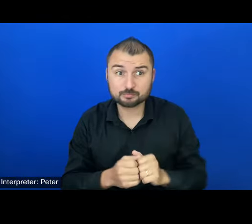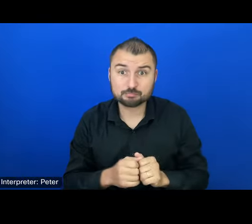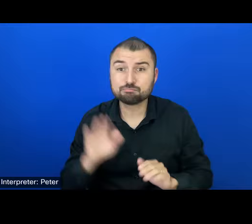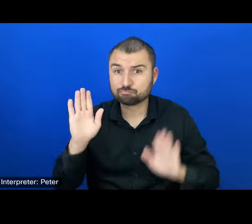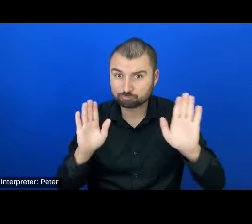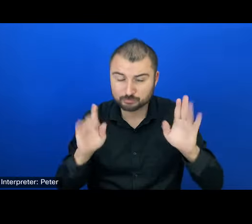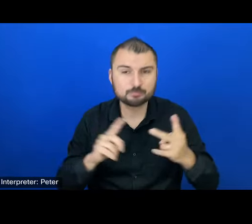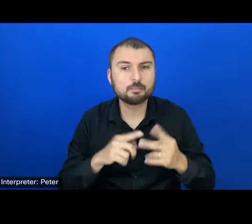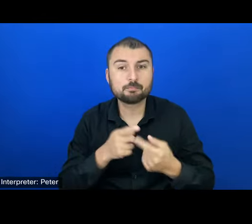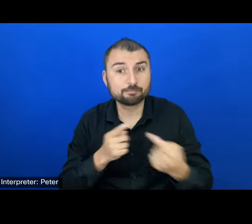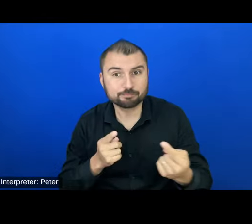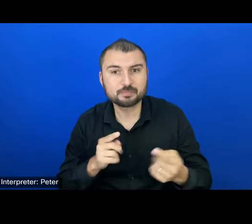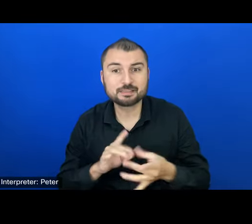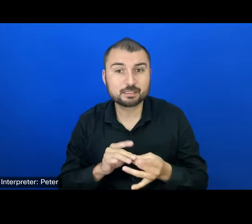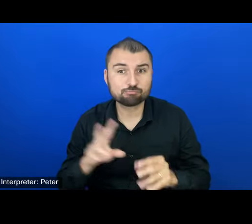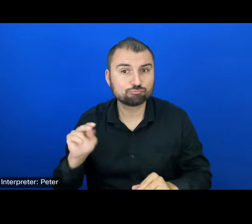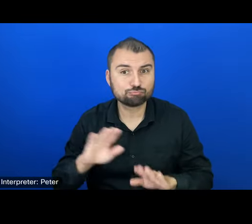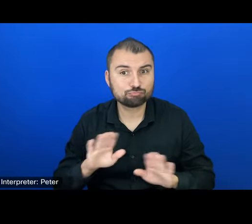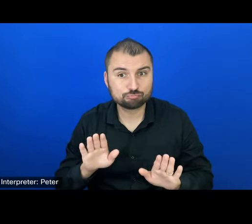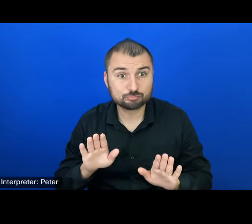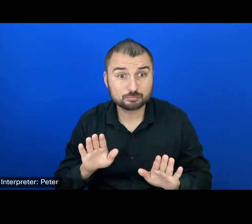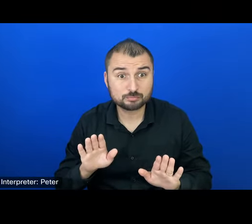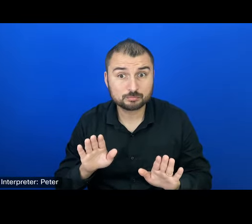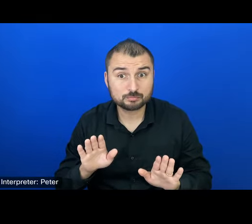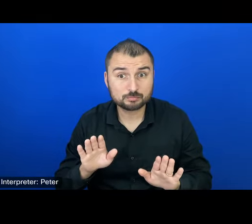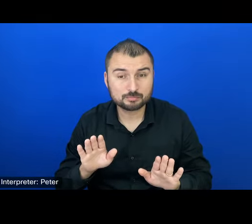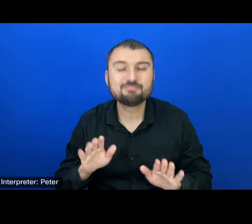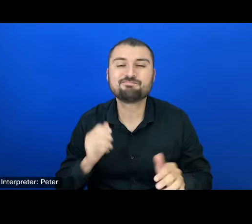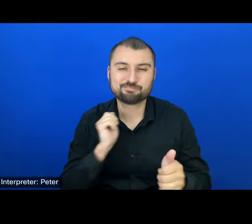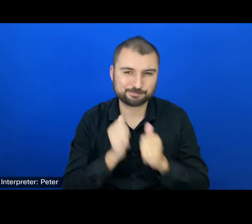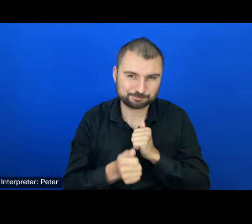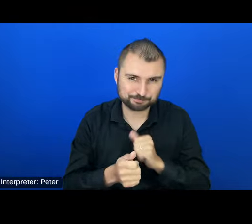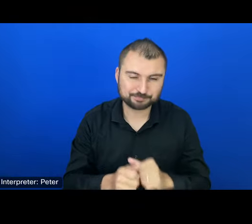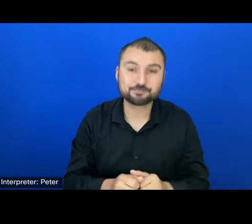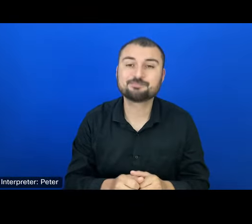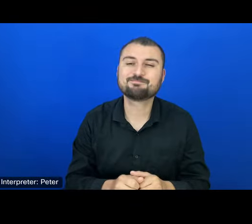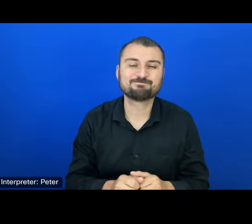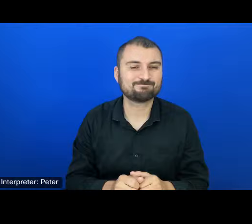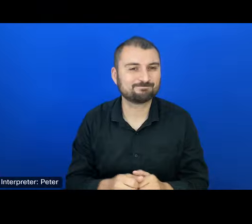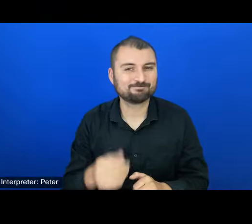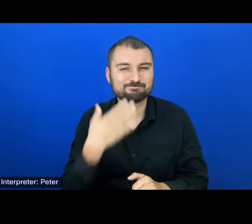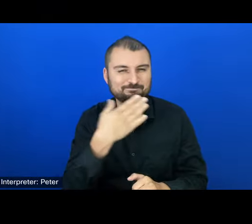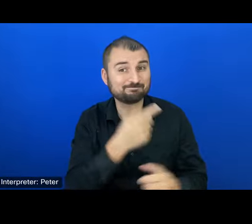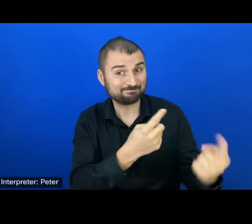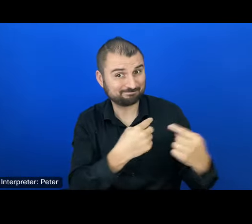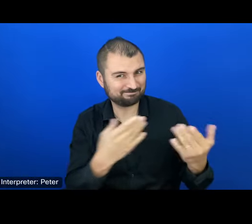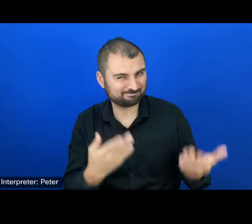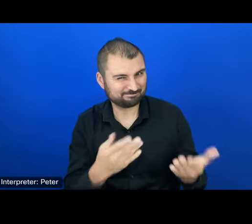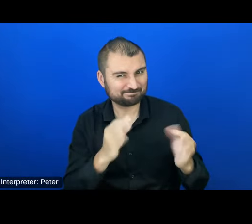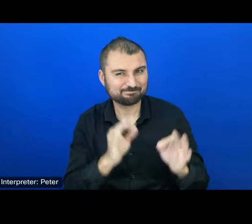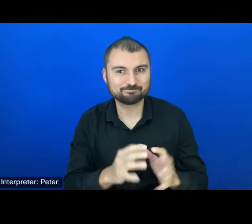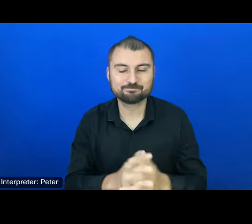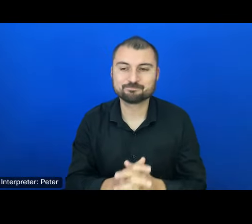Aye. Any opposed, please say no. Motion carries. Thank you for being here, sir.